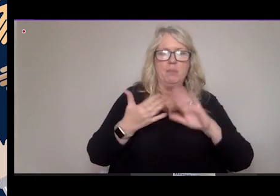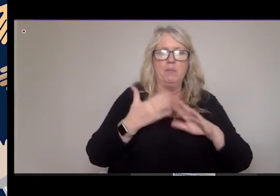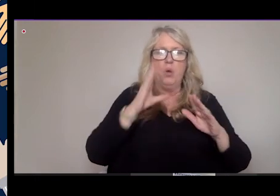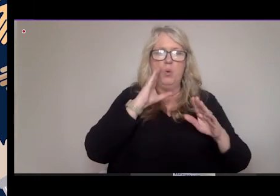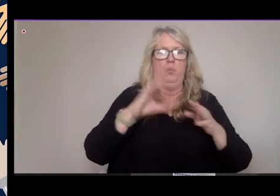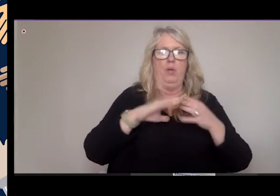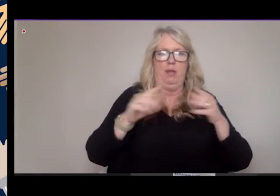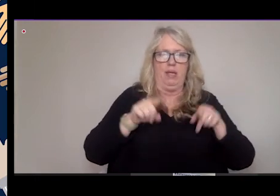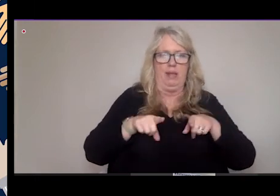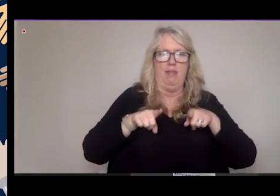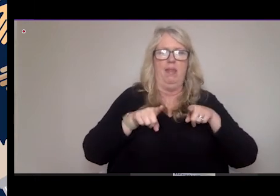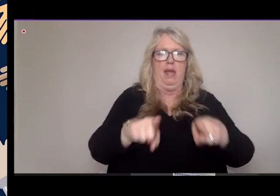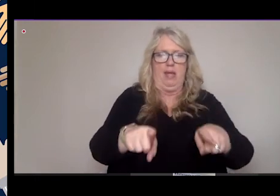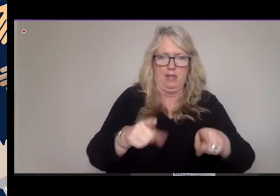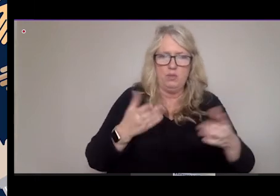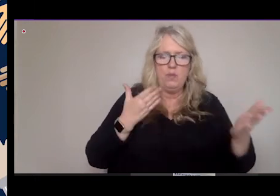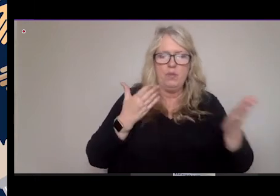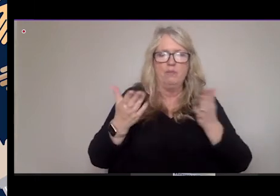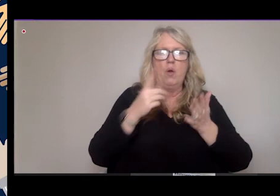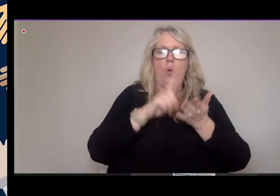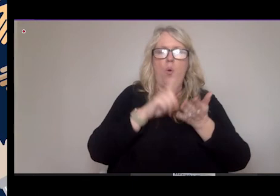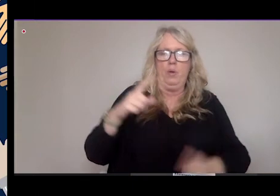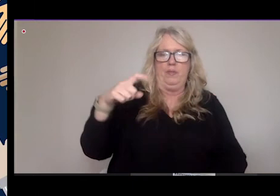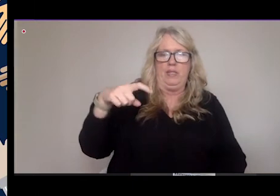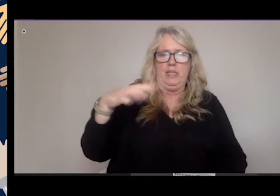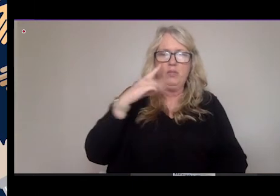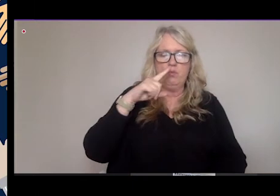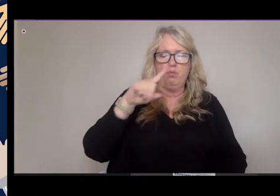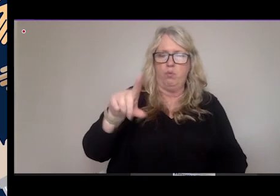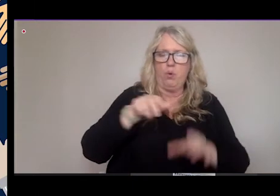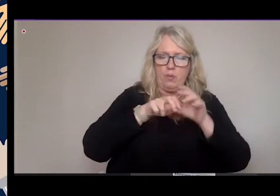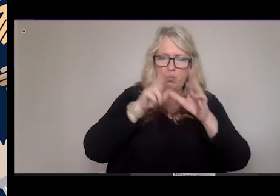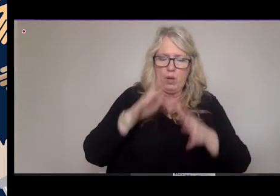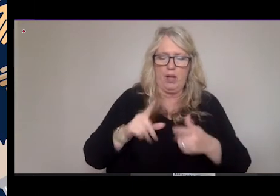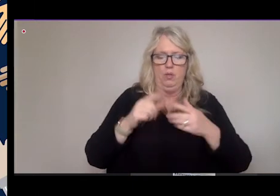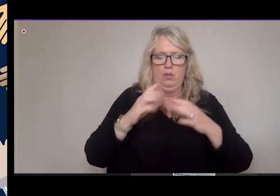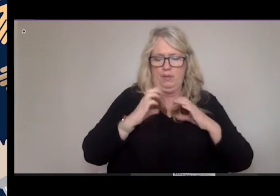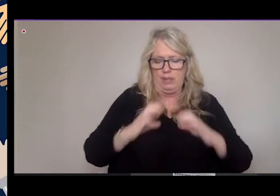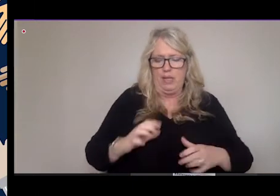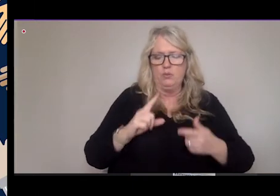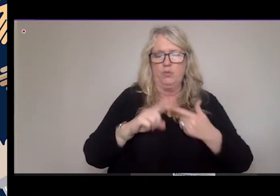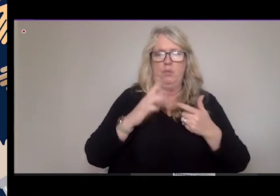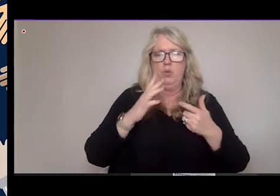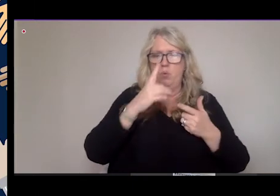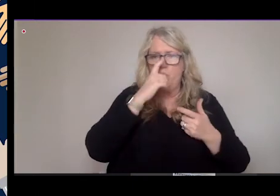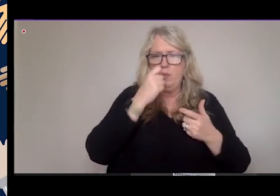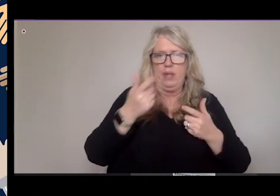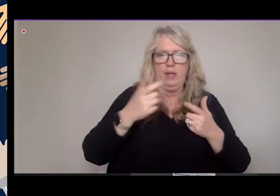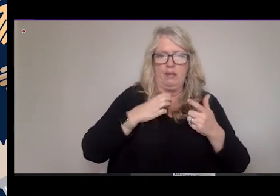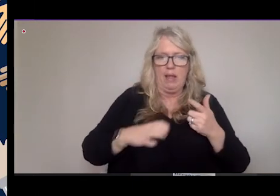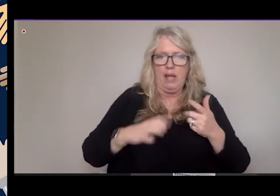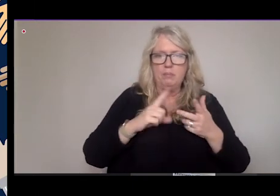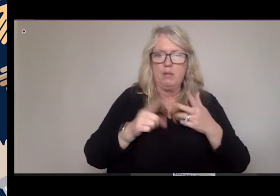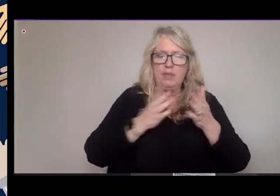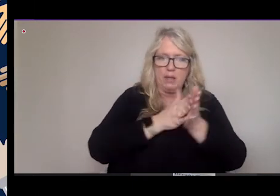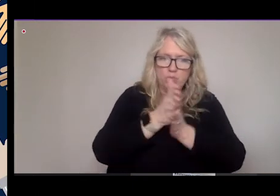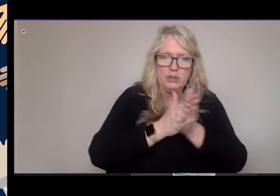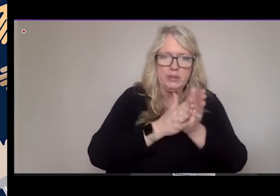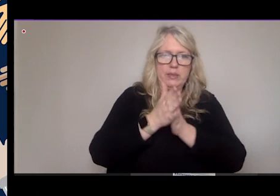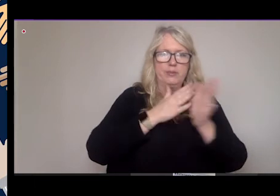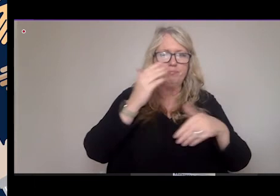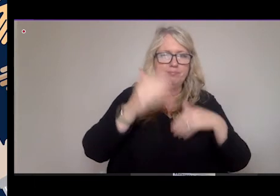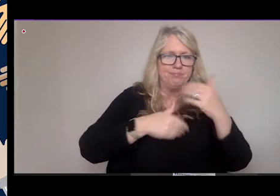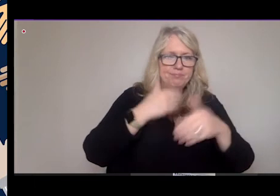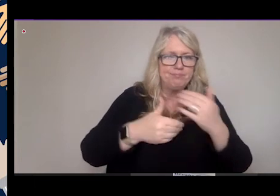in a community and aligning those services with the needs of riders. So you have the customer, the rider, who the